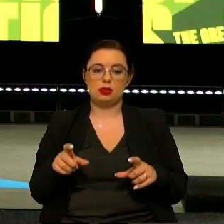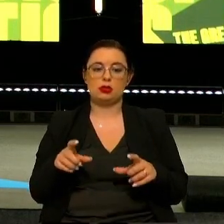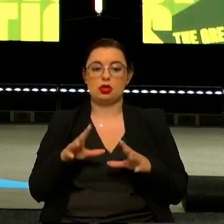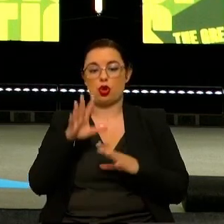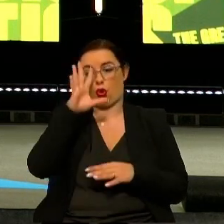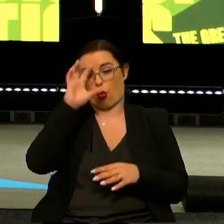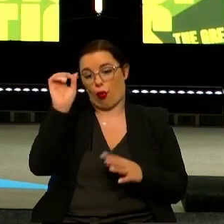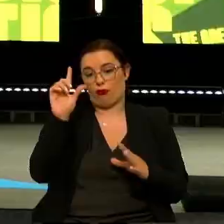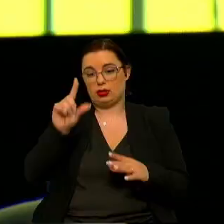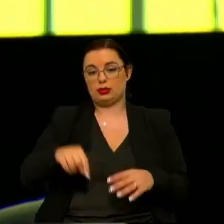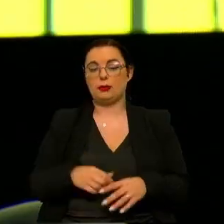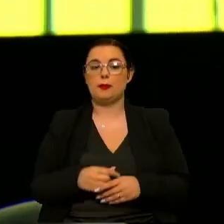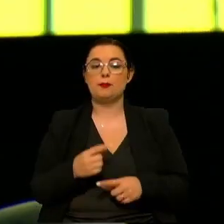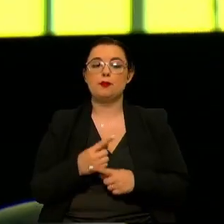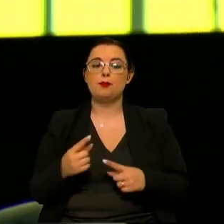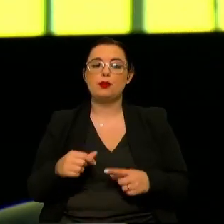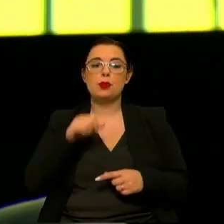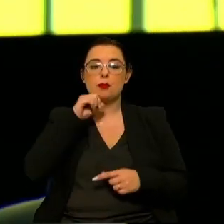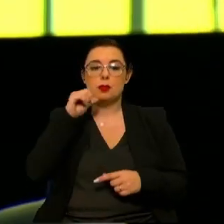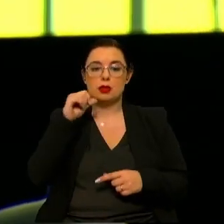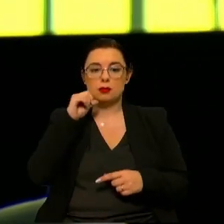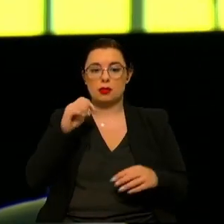businesses and at the state level also.